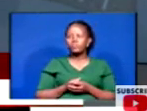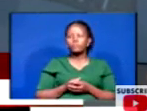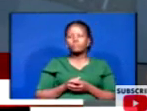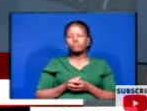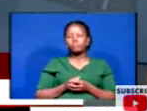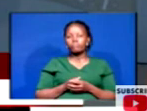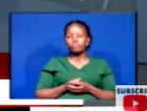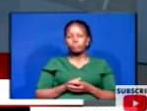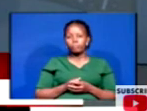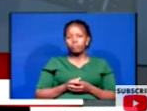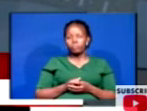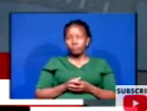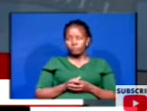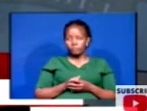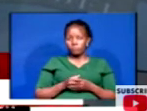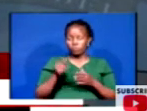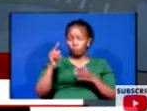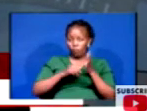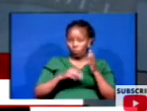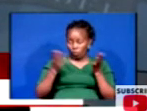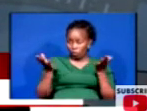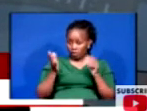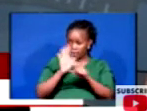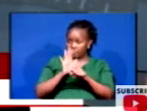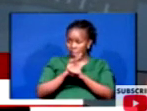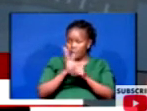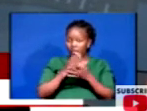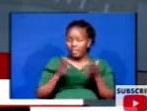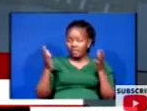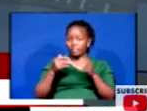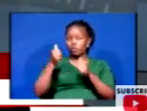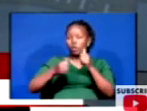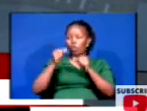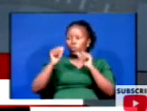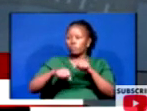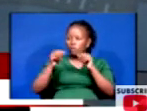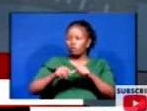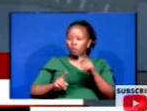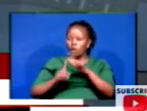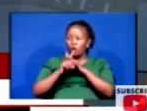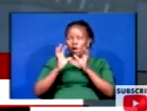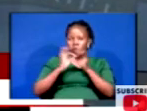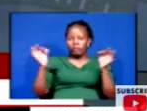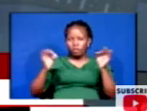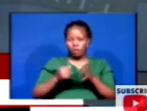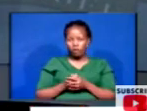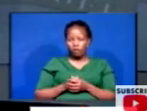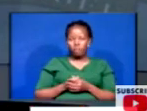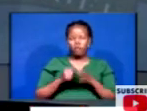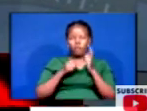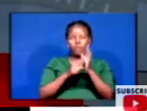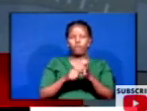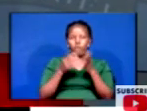formation, what are things that are likely to bring some disharmony? For instance, is